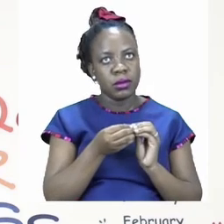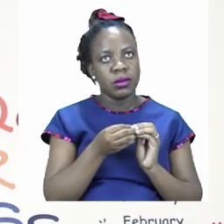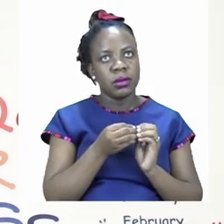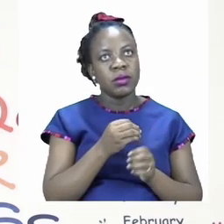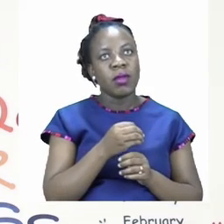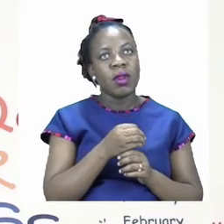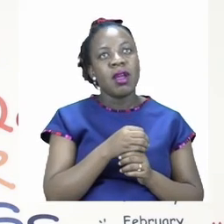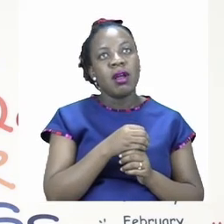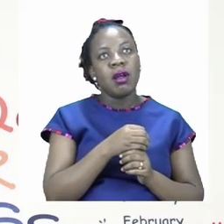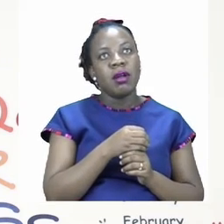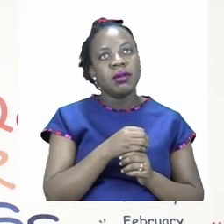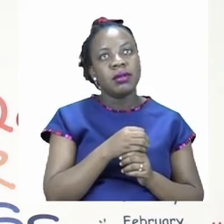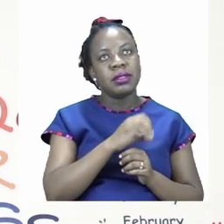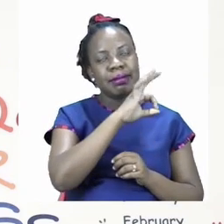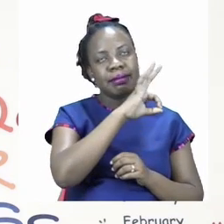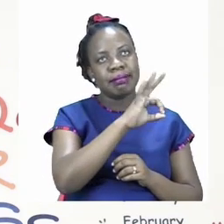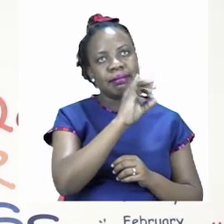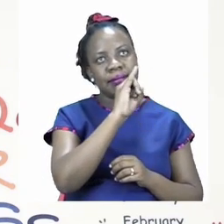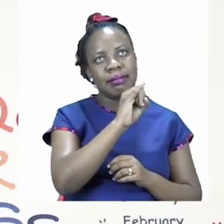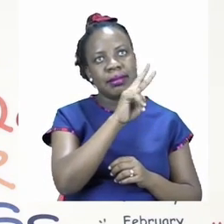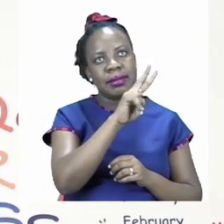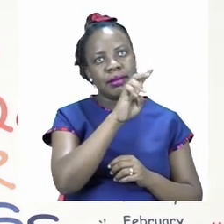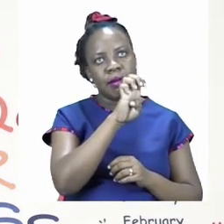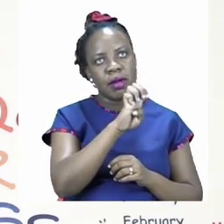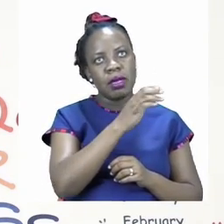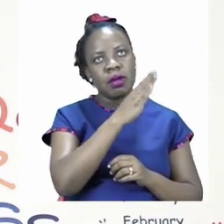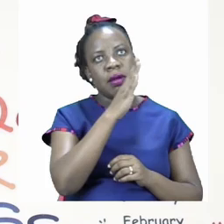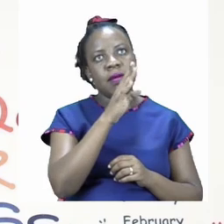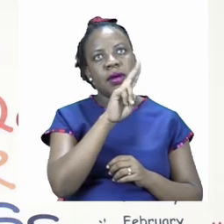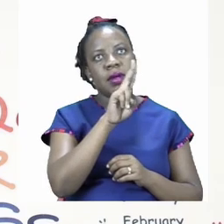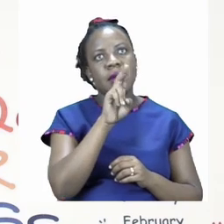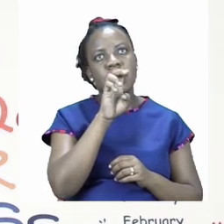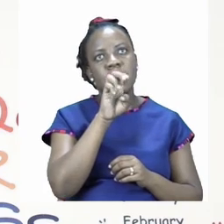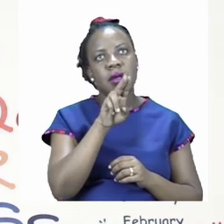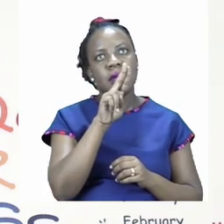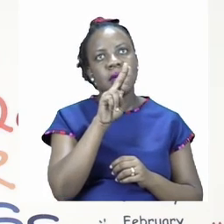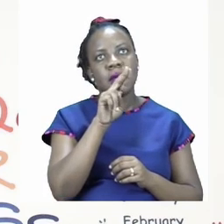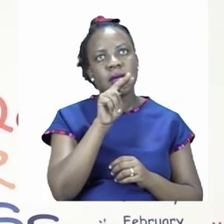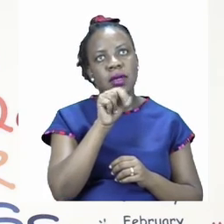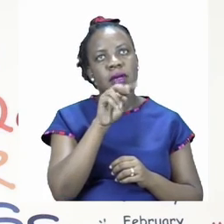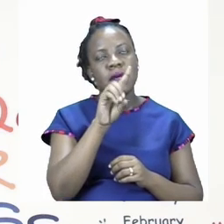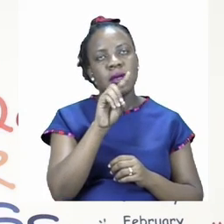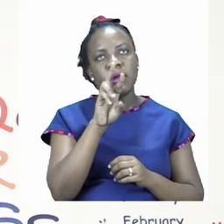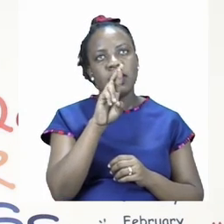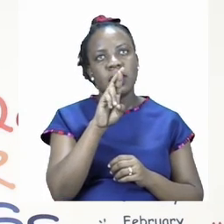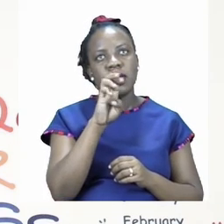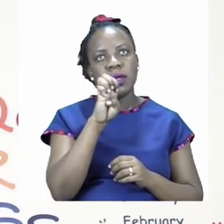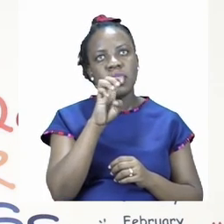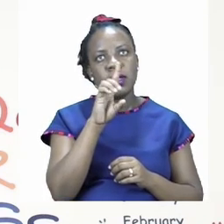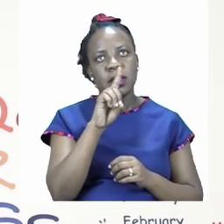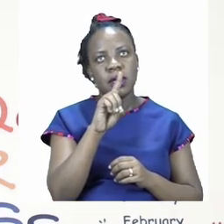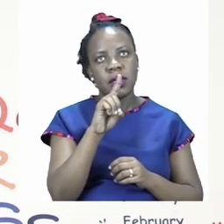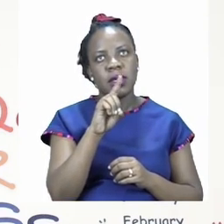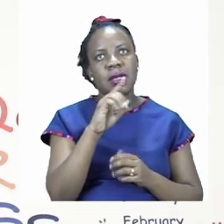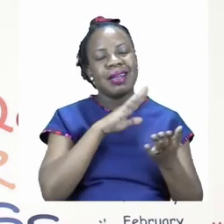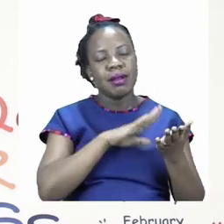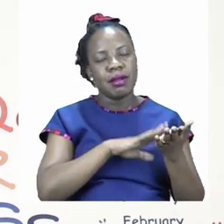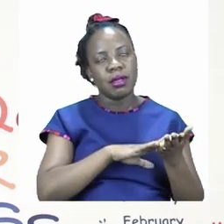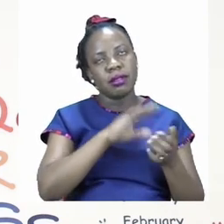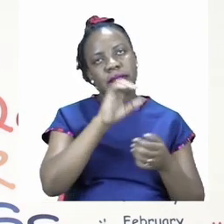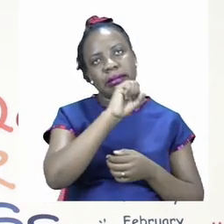567. Now the trick, boys and girls, is to write it the same way we have said it. We started